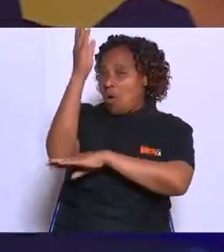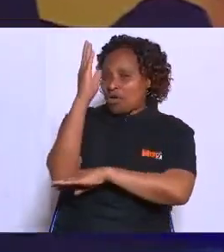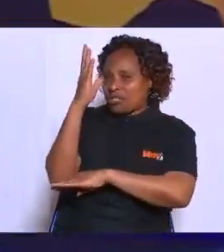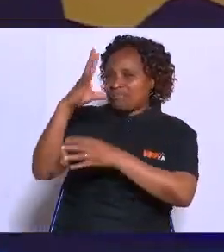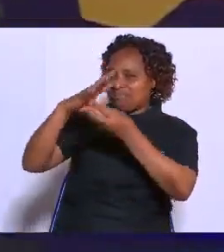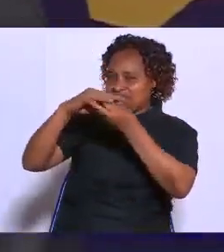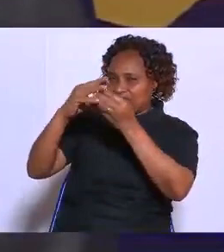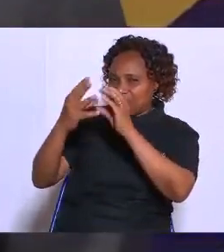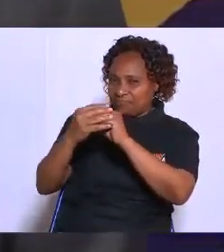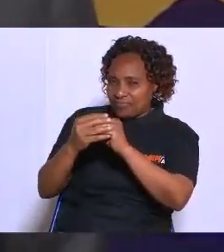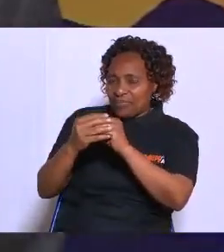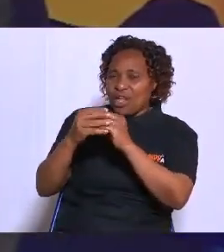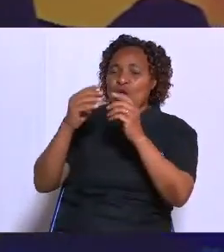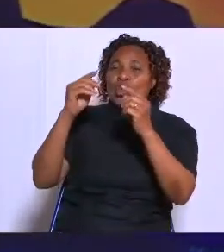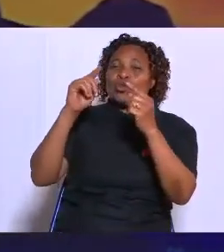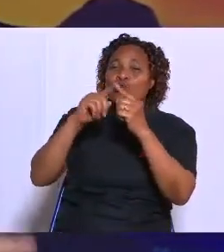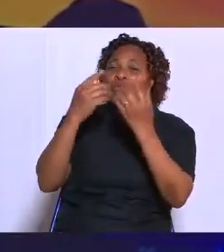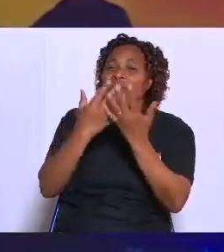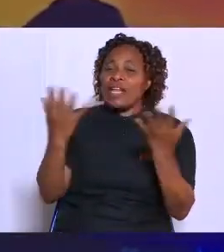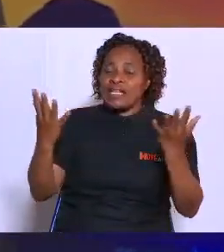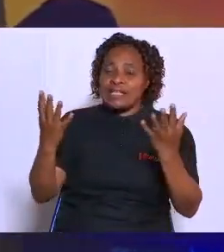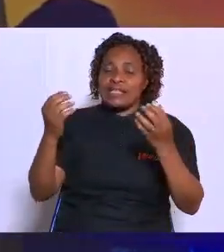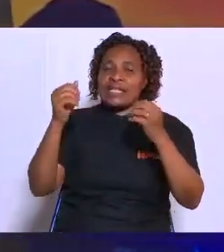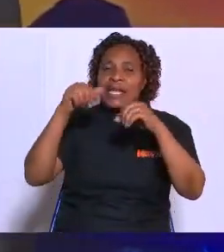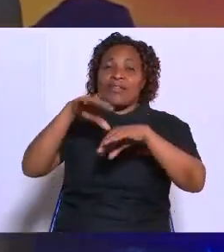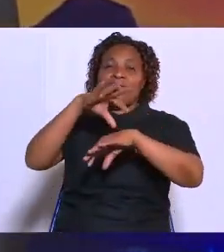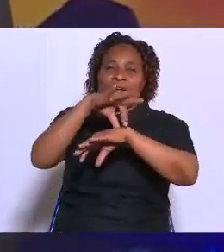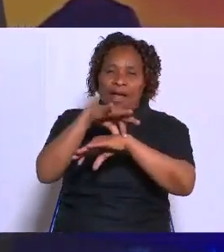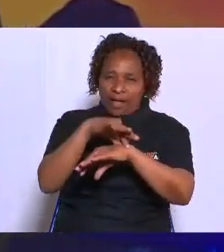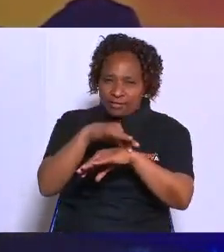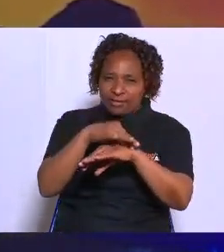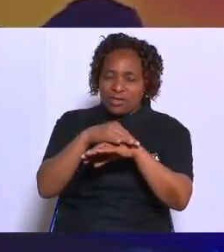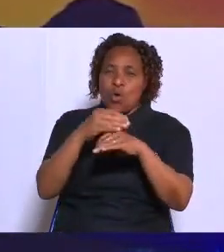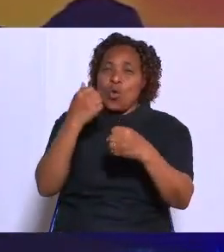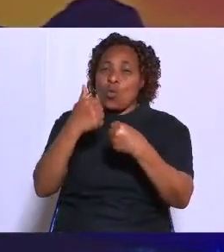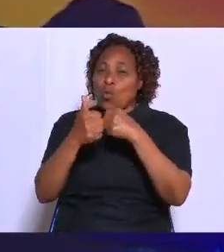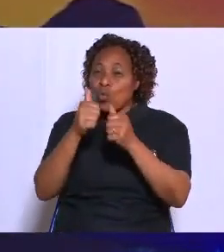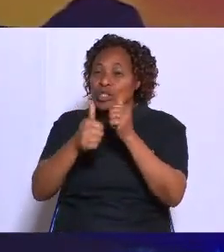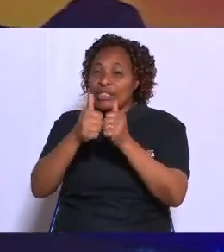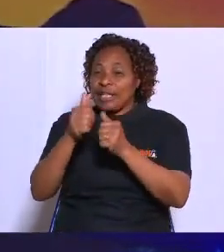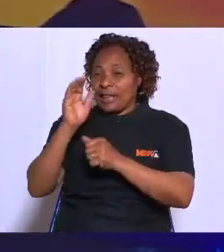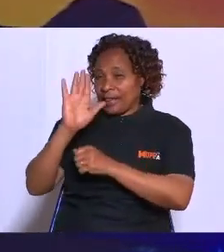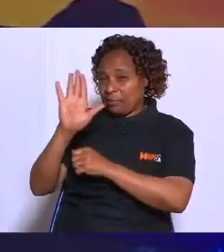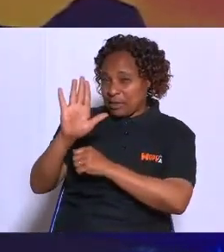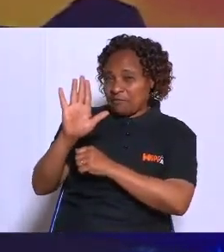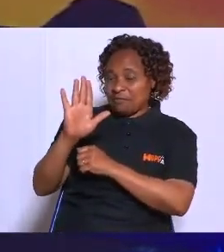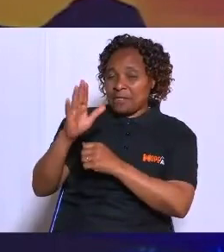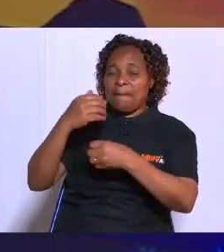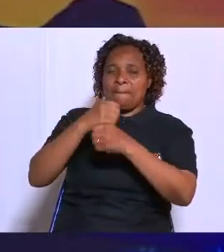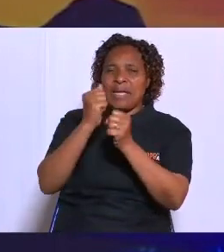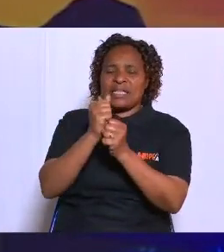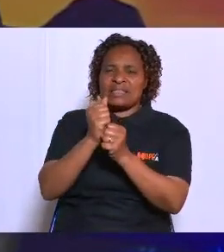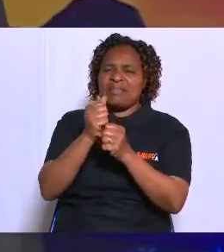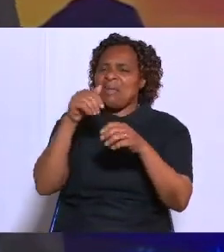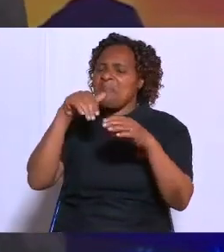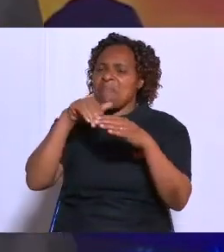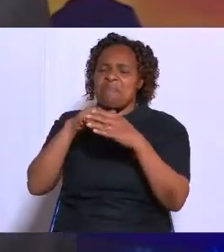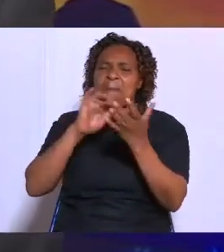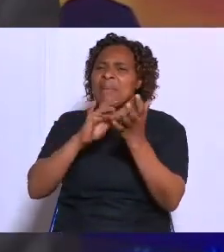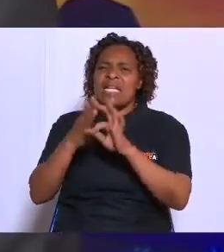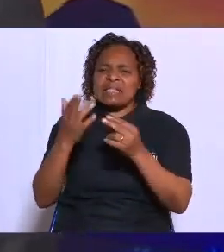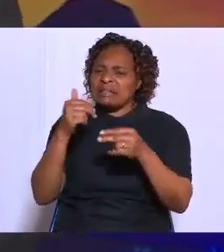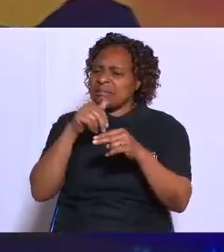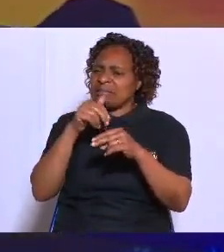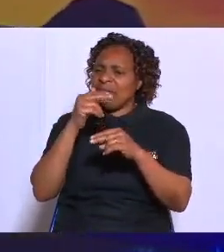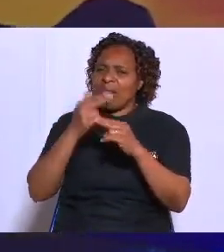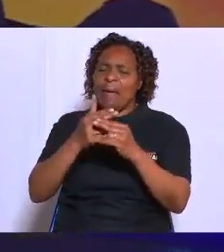to the things of creation any object of creation he has created deception now